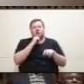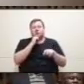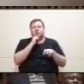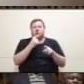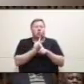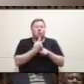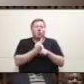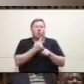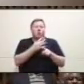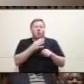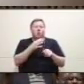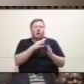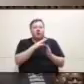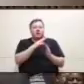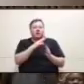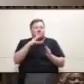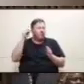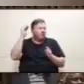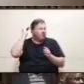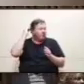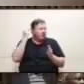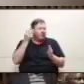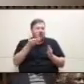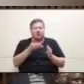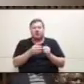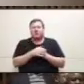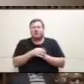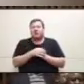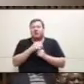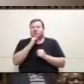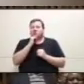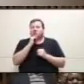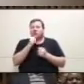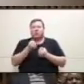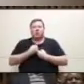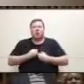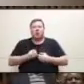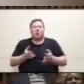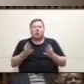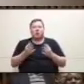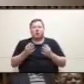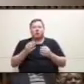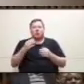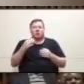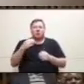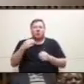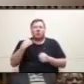saying is that there is no loss for the municipality, but we don't want to make a global